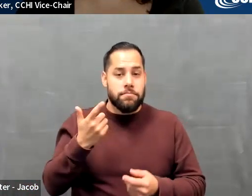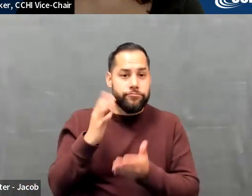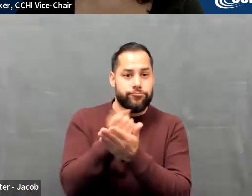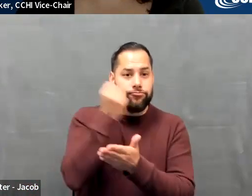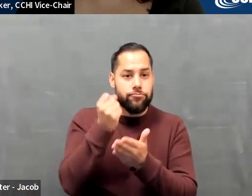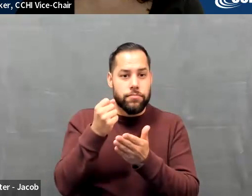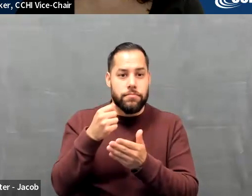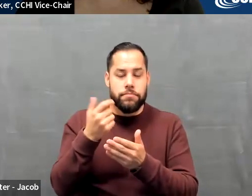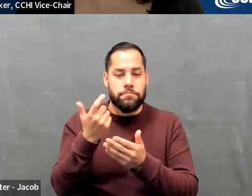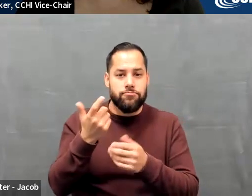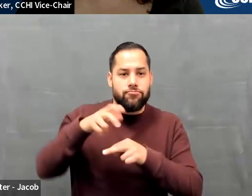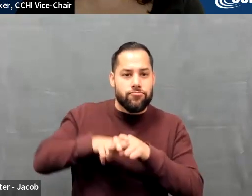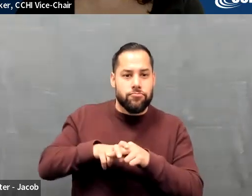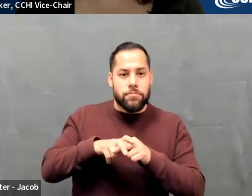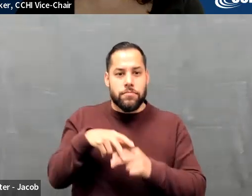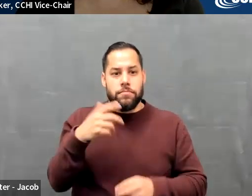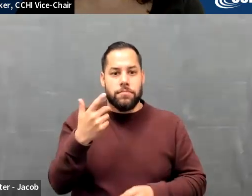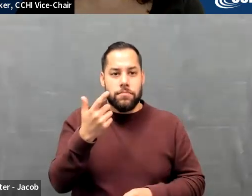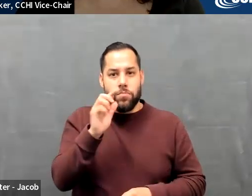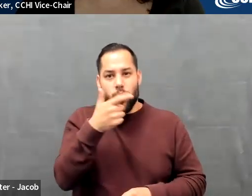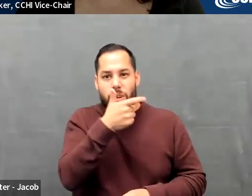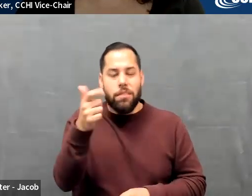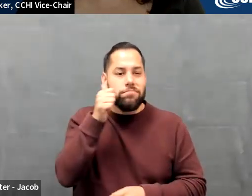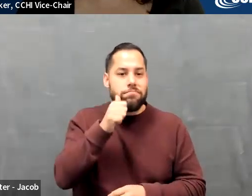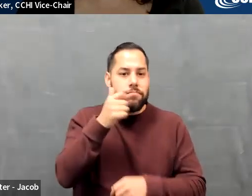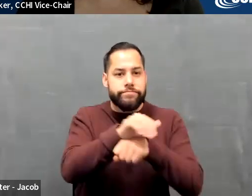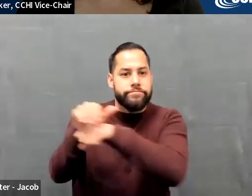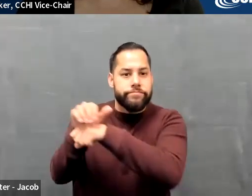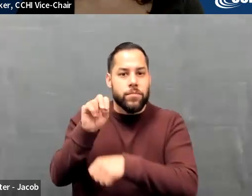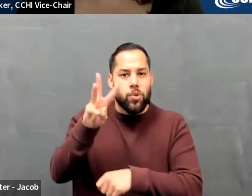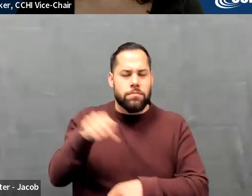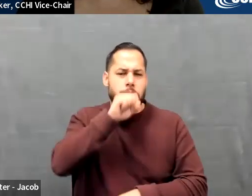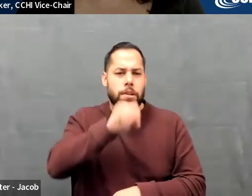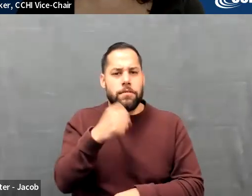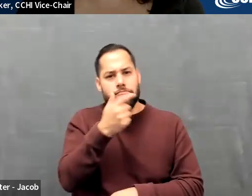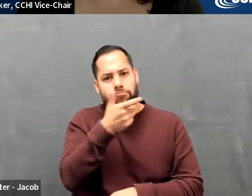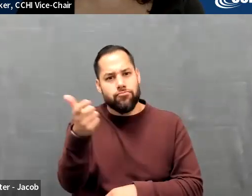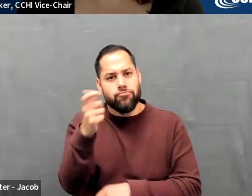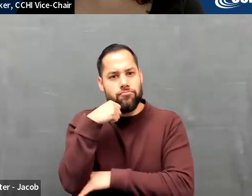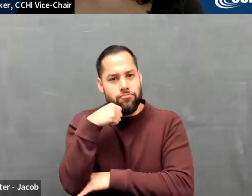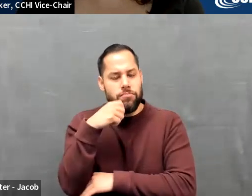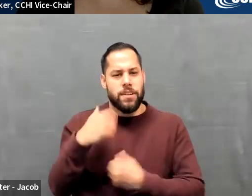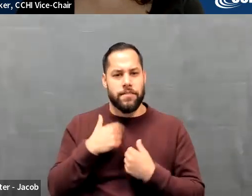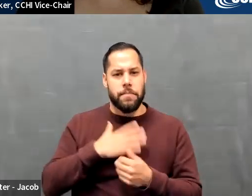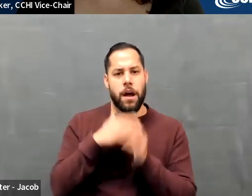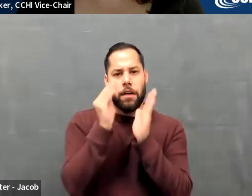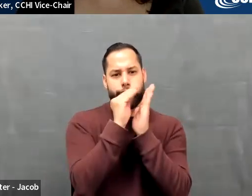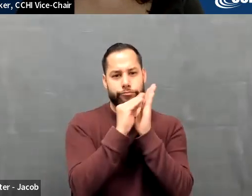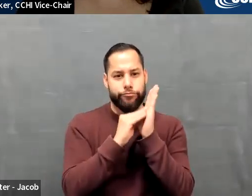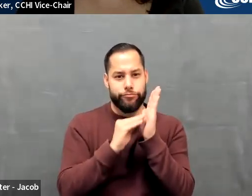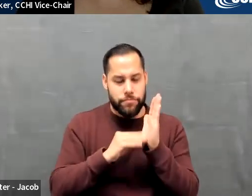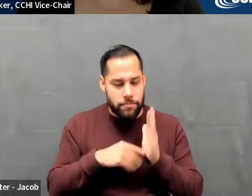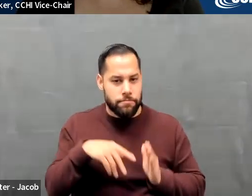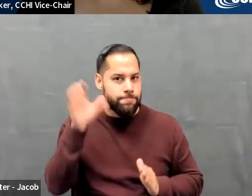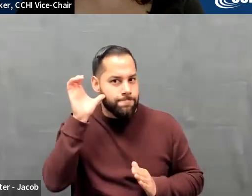just to sit down and watch nightly news, I love to watch the news. I have my little notepad there and